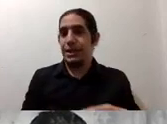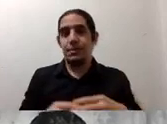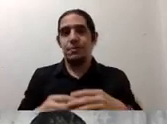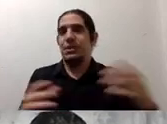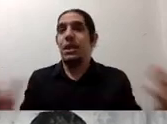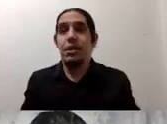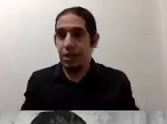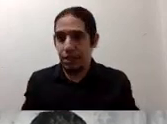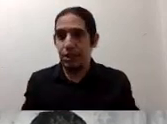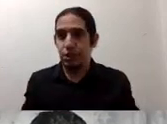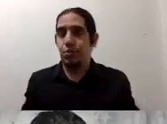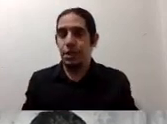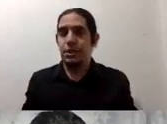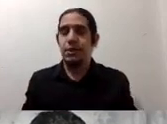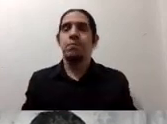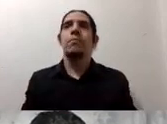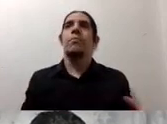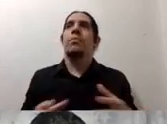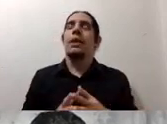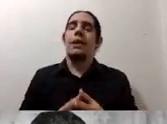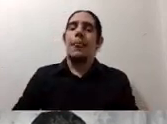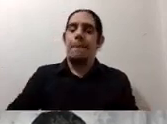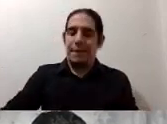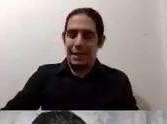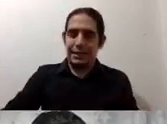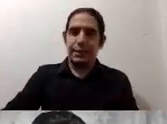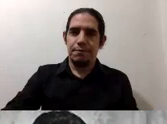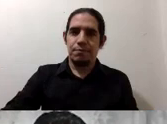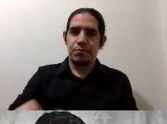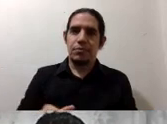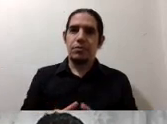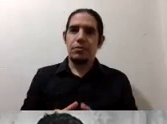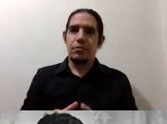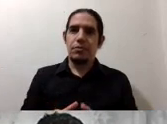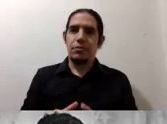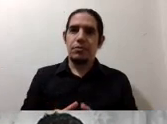used as standard English, right? Let's see.